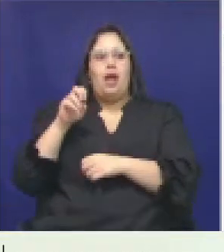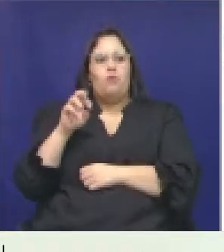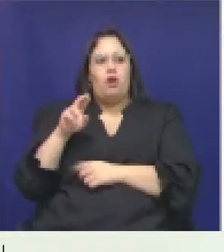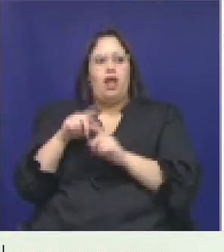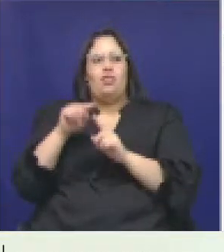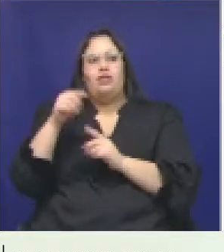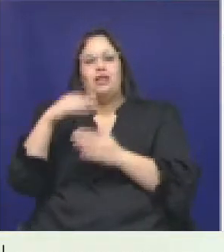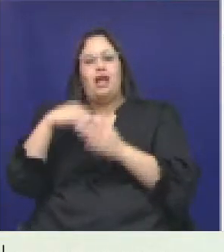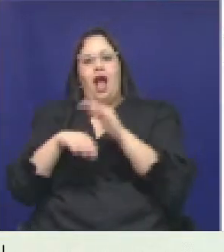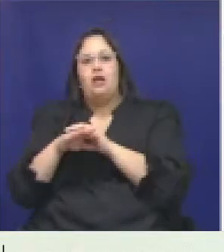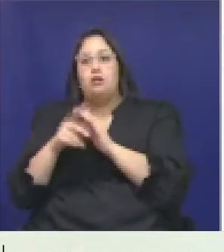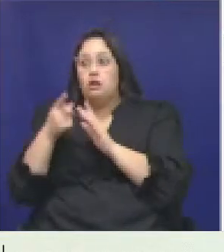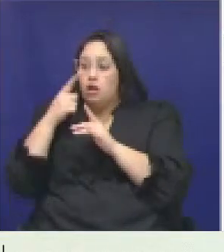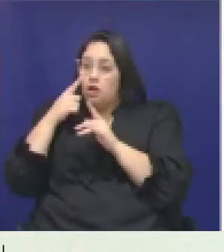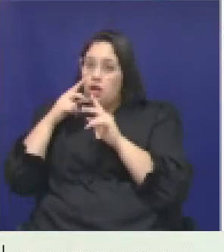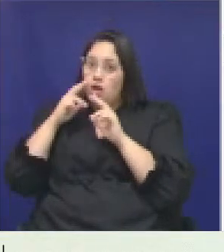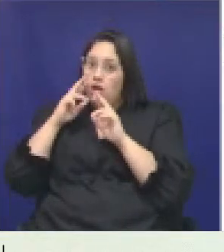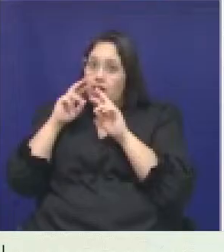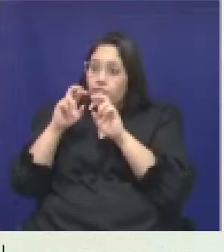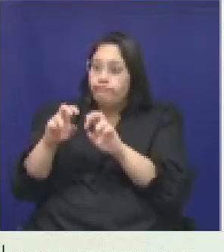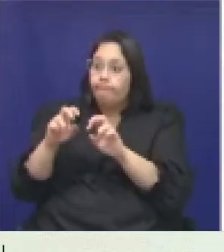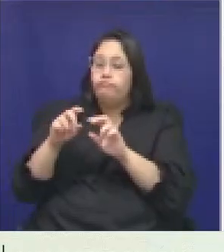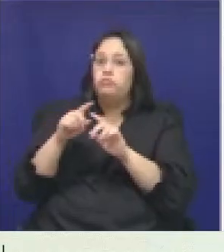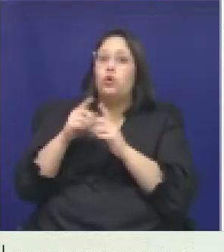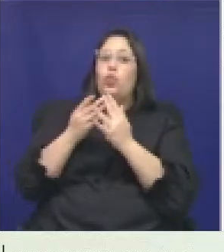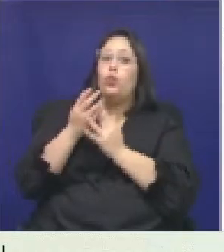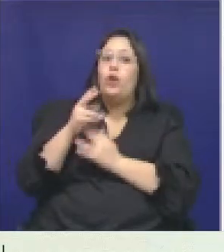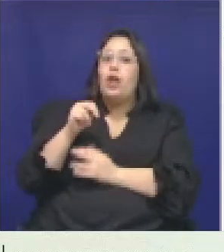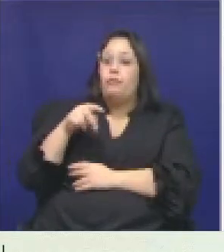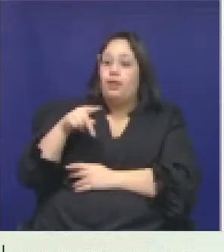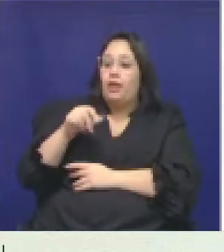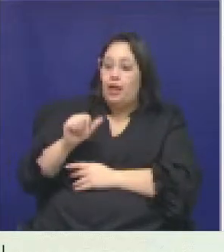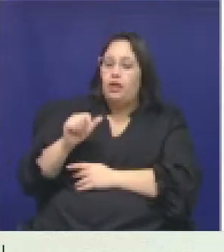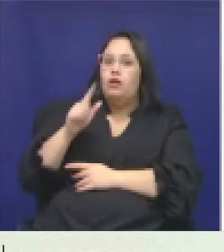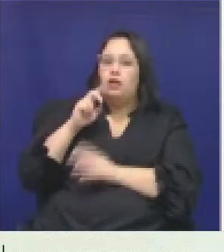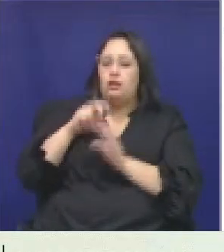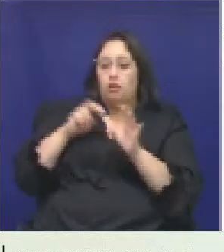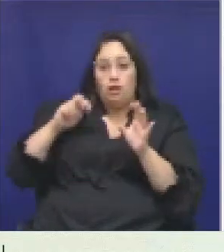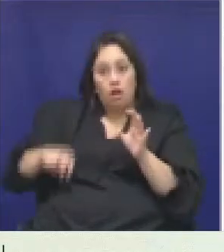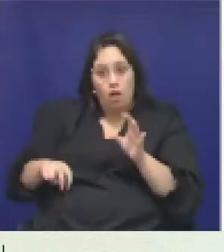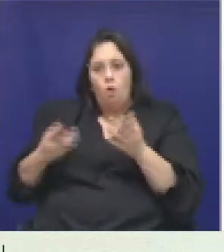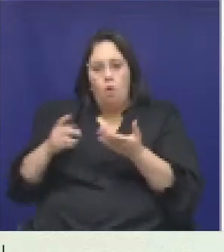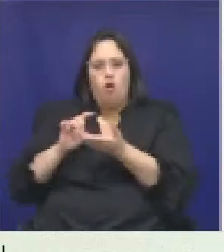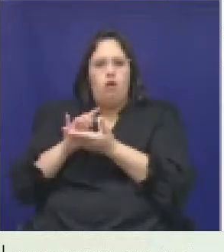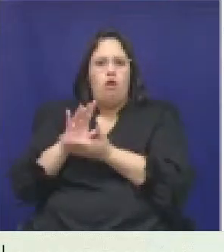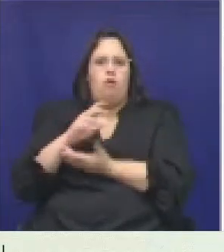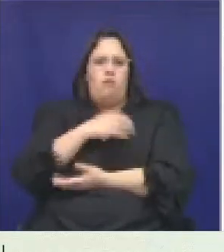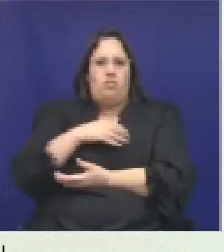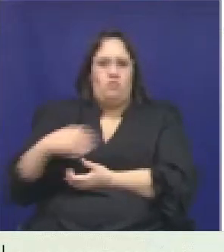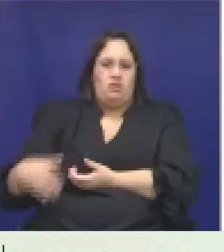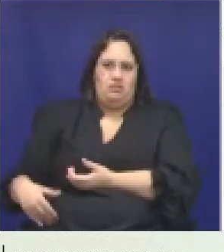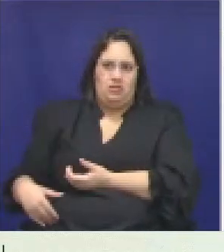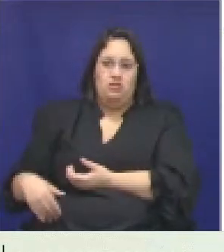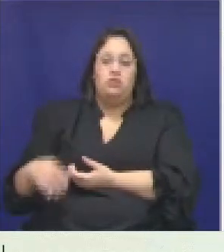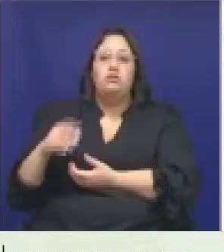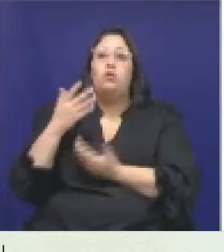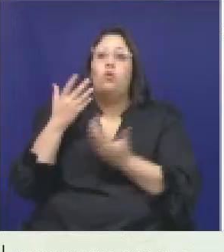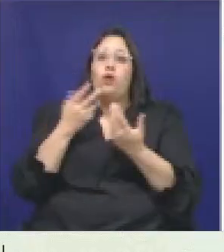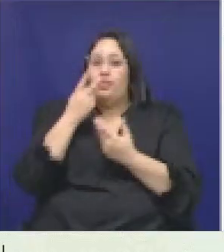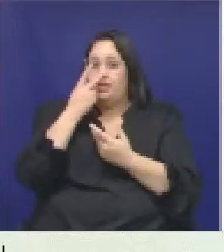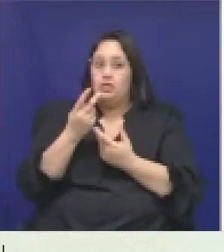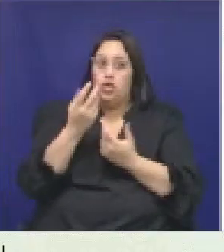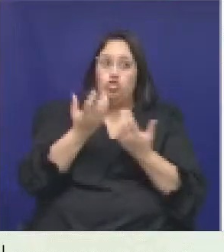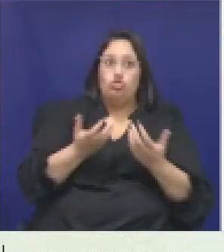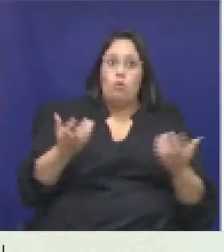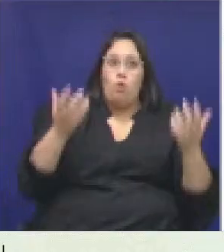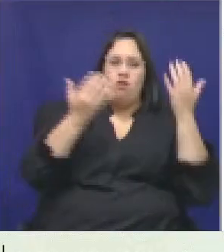under alleged investigation by the NPA, step down or be dismissed by the President. Where there is smoke, there is